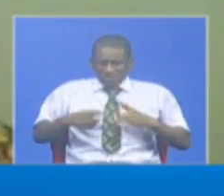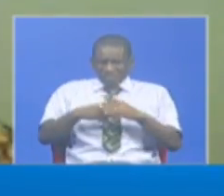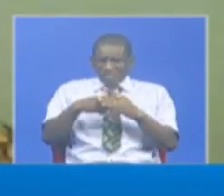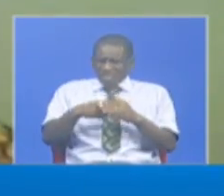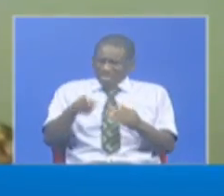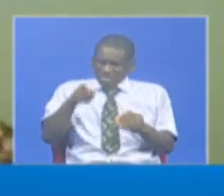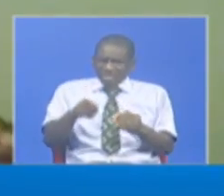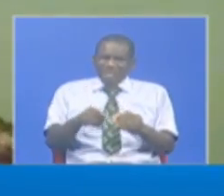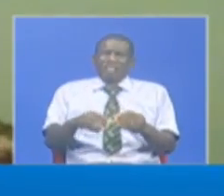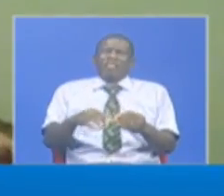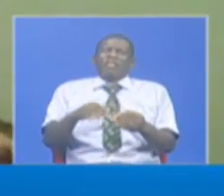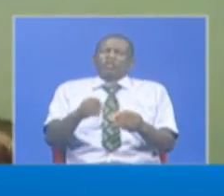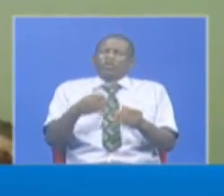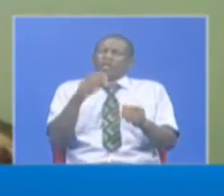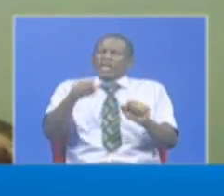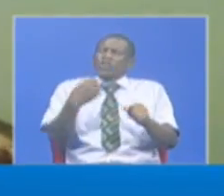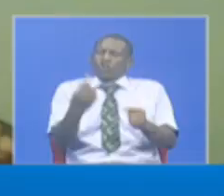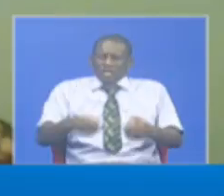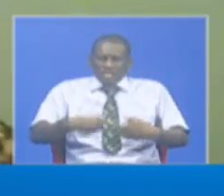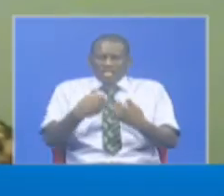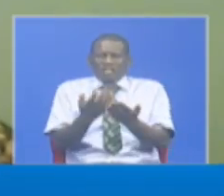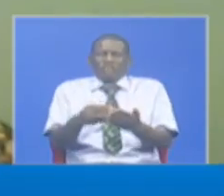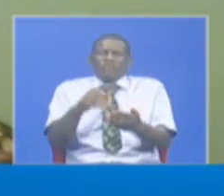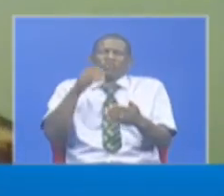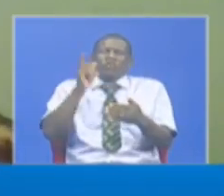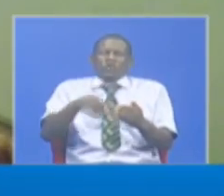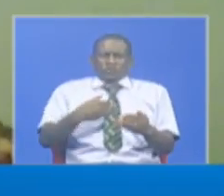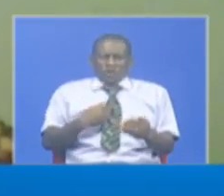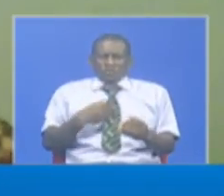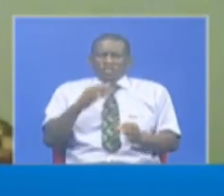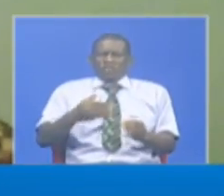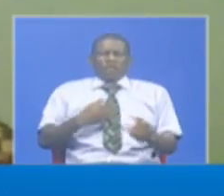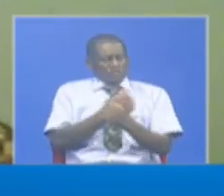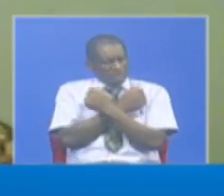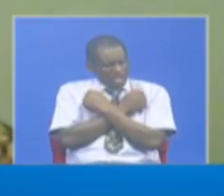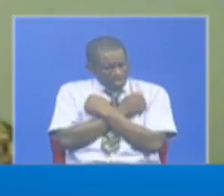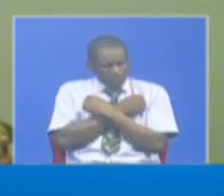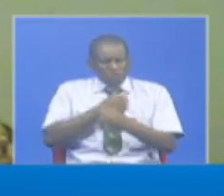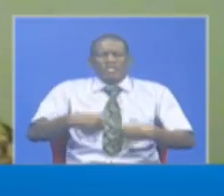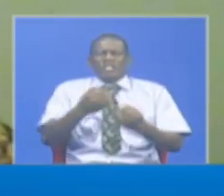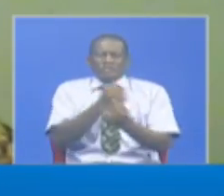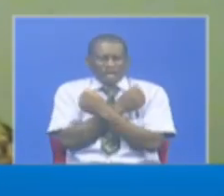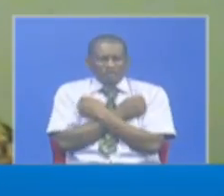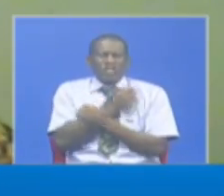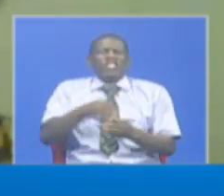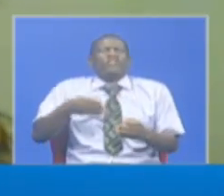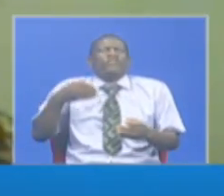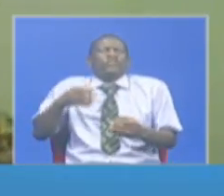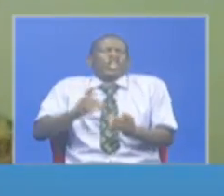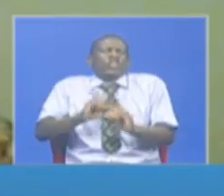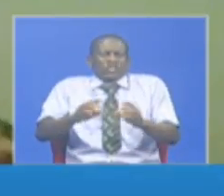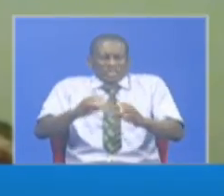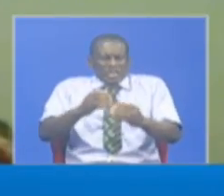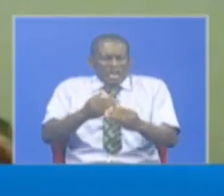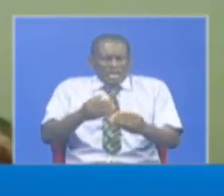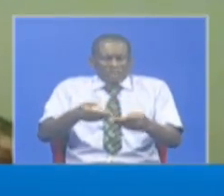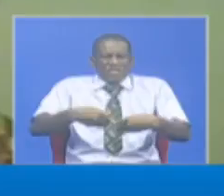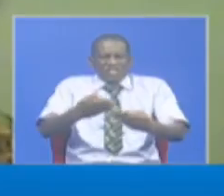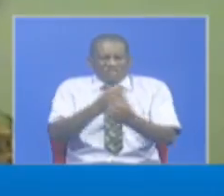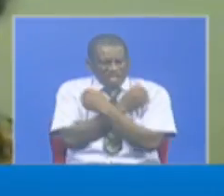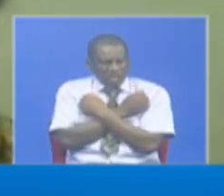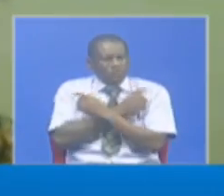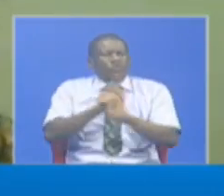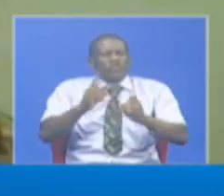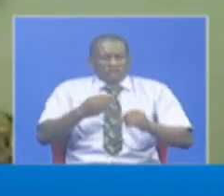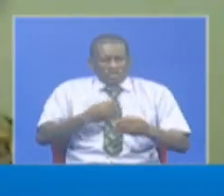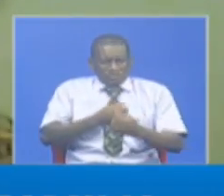have. If you have love, you will give love. If you have rejection, you will give rejection. I tell you, my friend, if you grow up